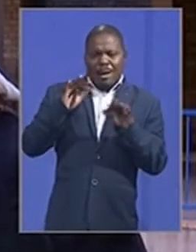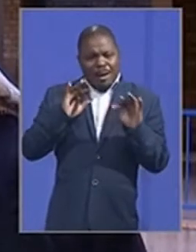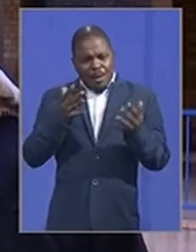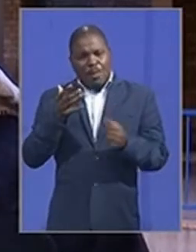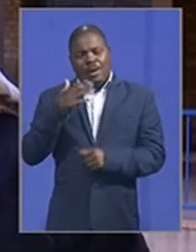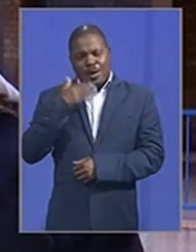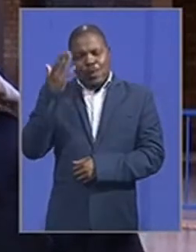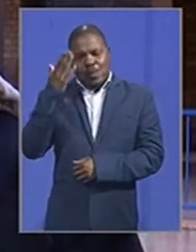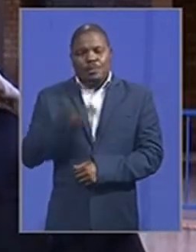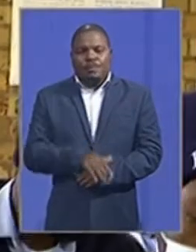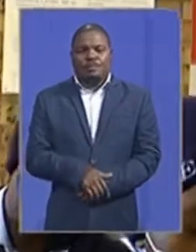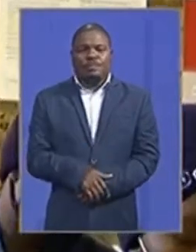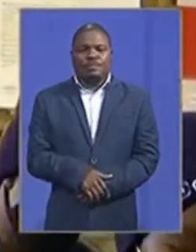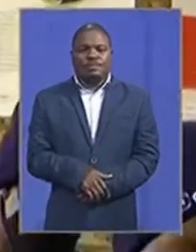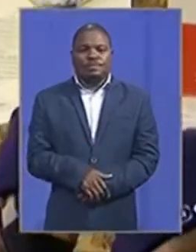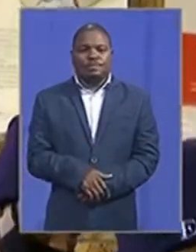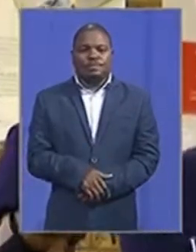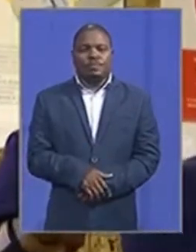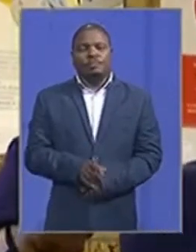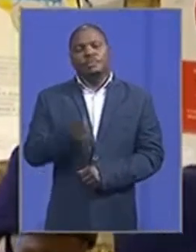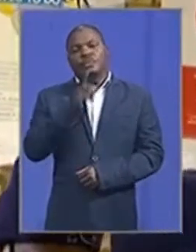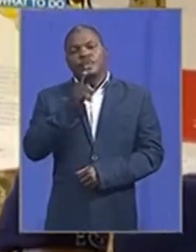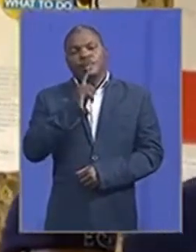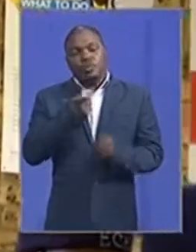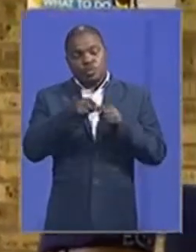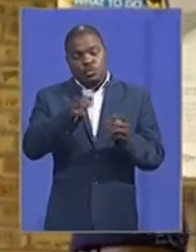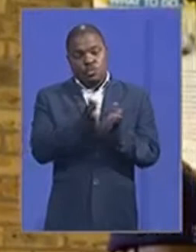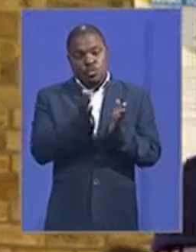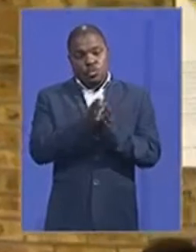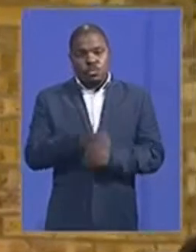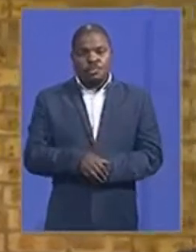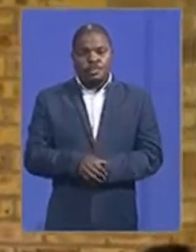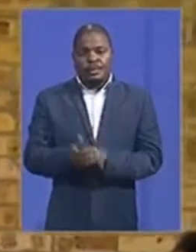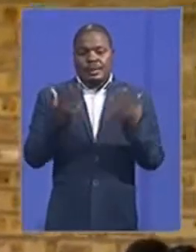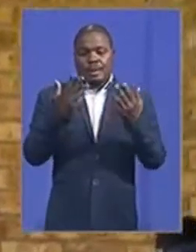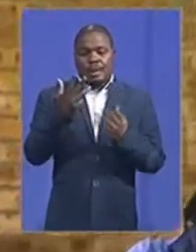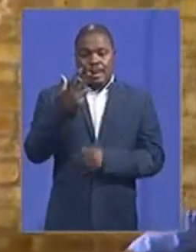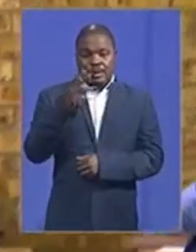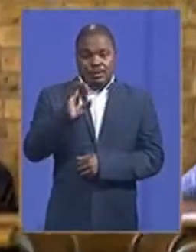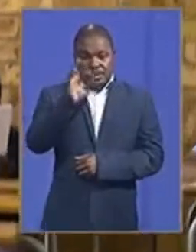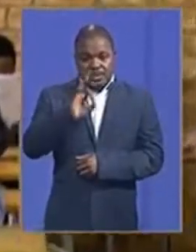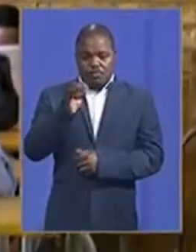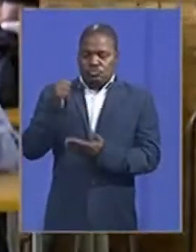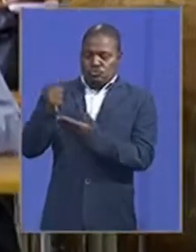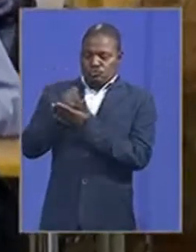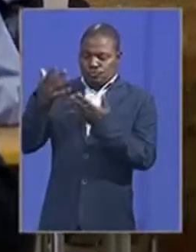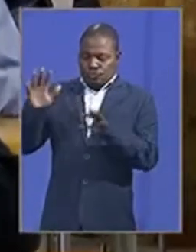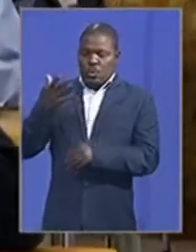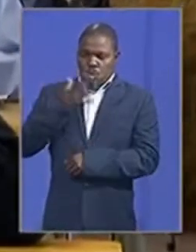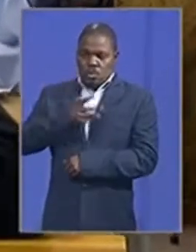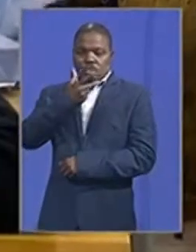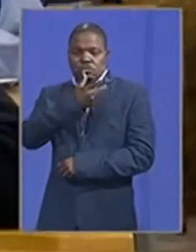the COVID-19. Barutiši ba sekolo se ba diperesente tše 80 ba ngwadišitše go hlabelwa